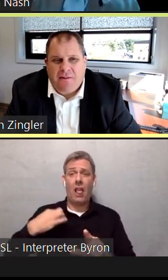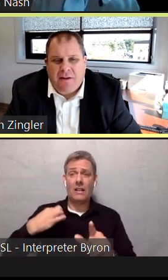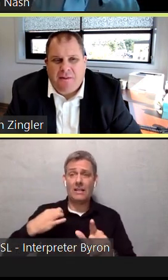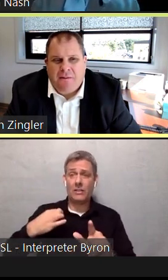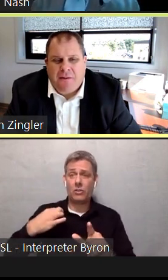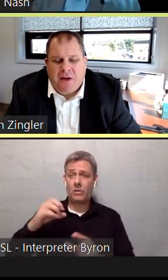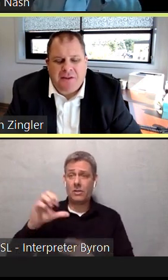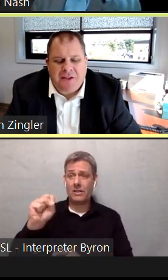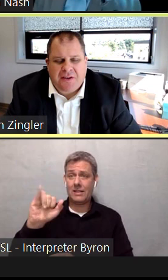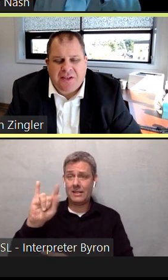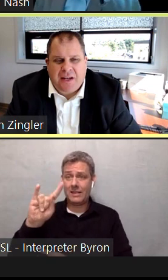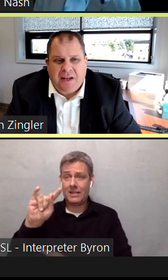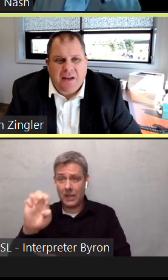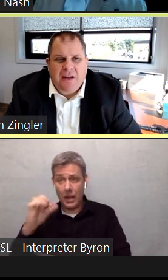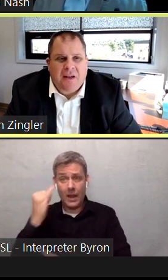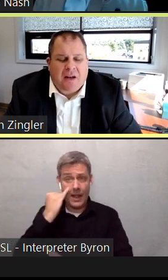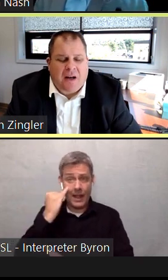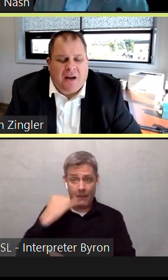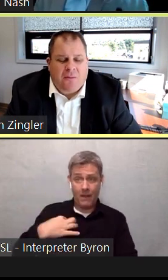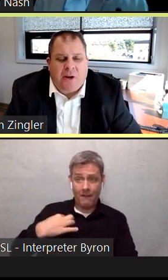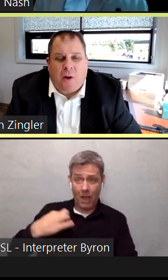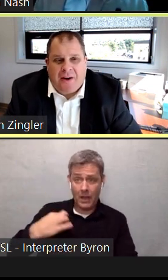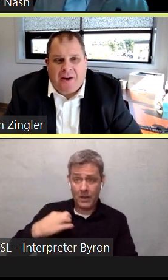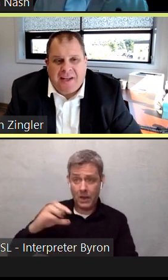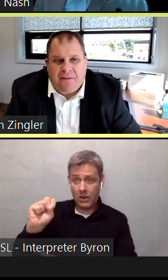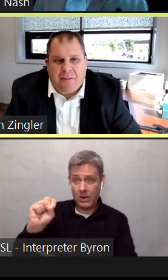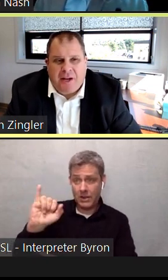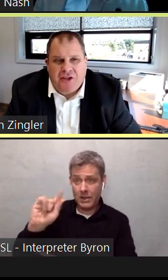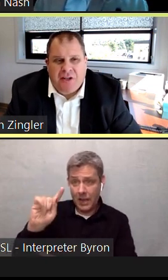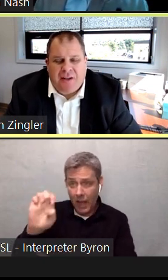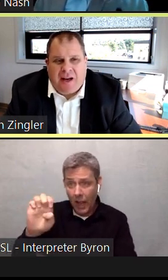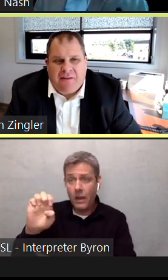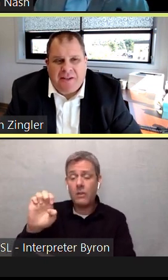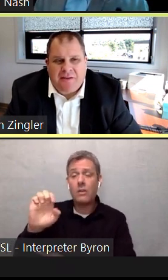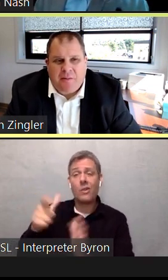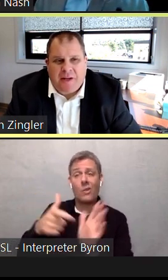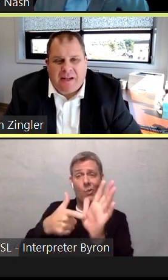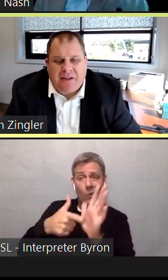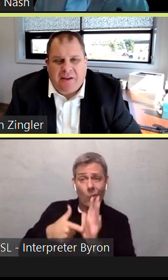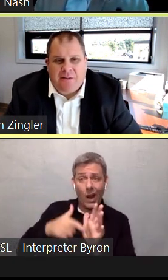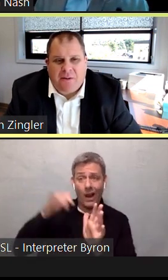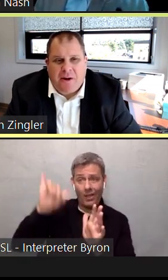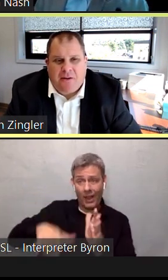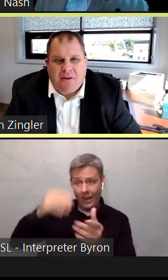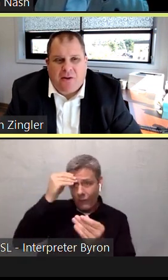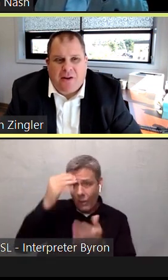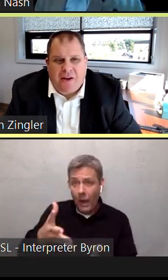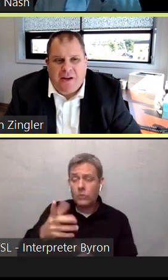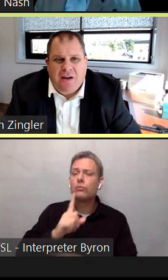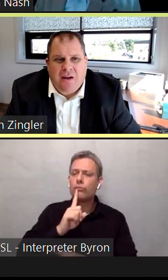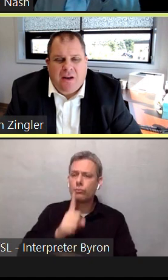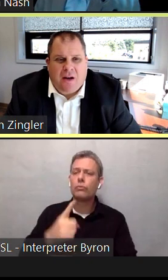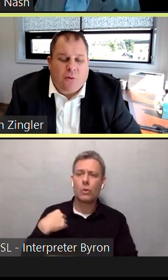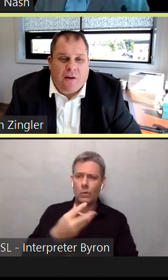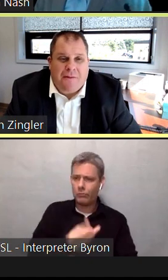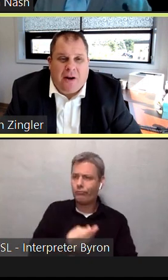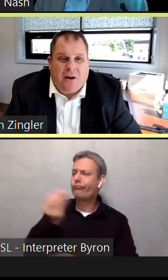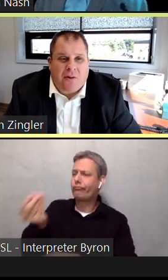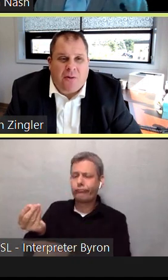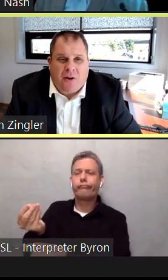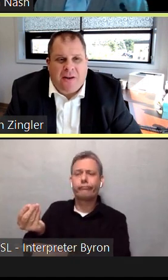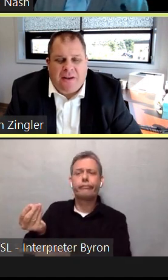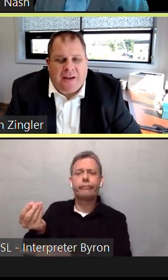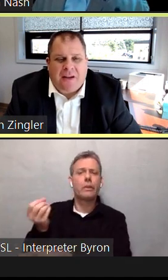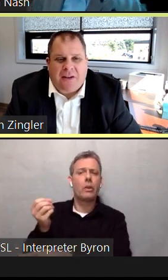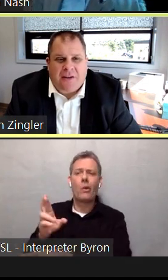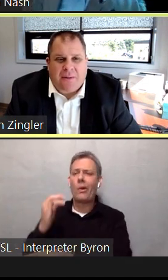if a volunteer site requires that information, then obviously we get it cleared through the parent or guardian. Or if they are their